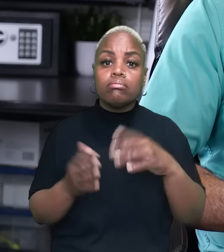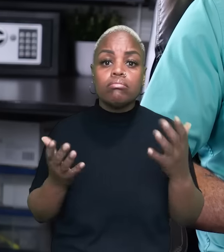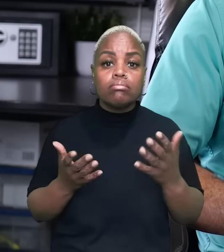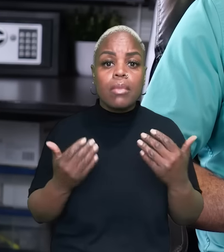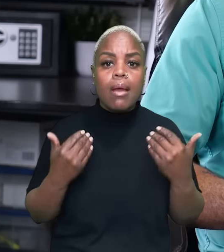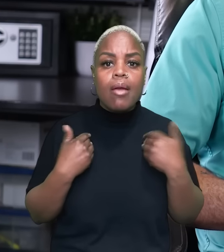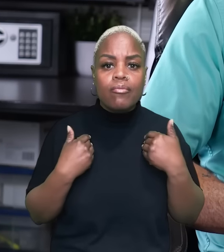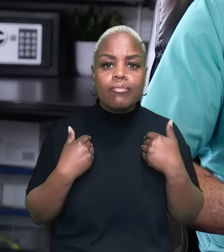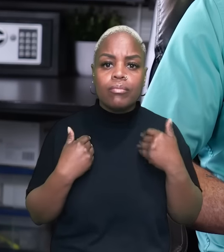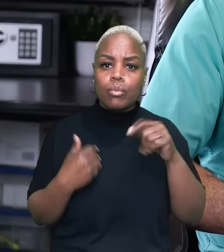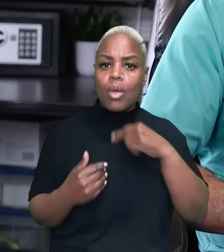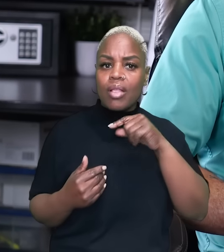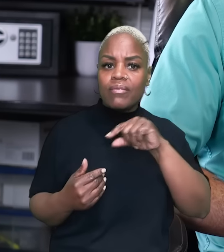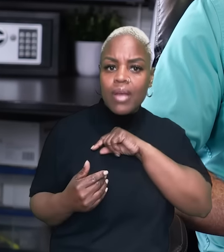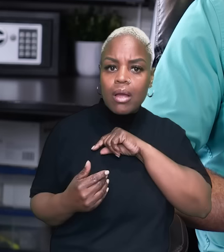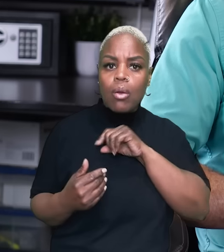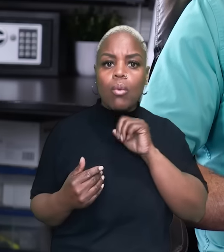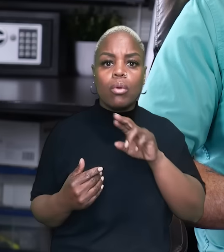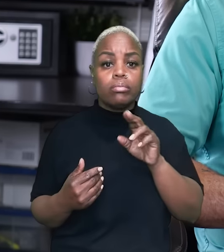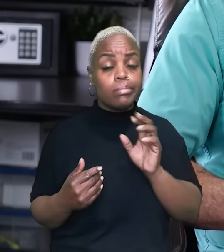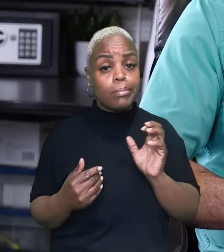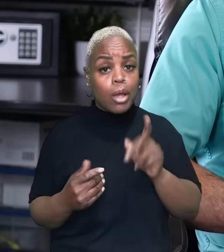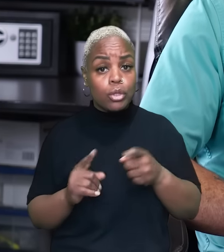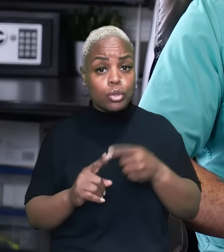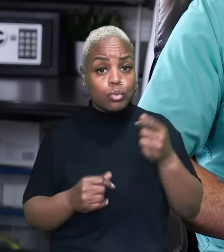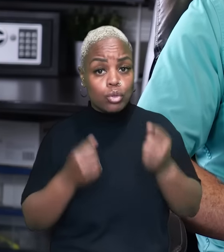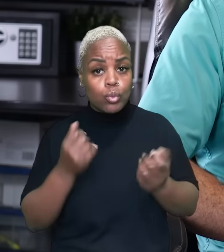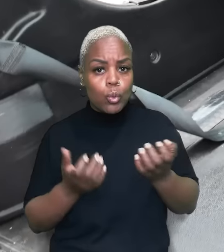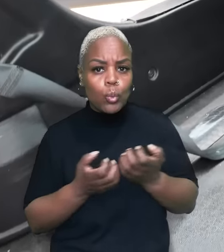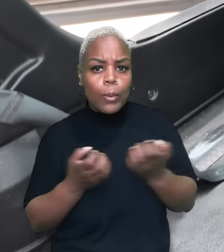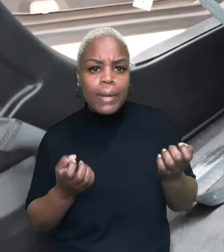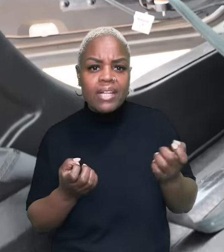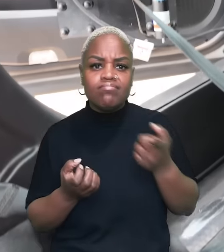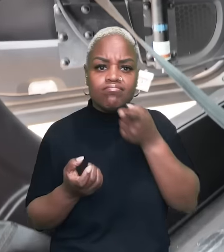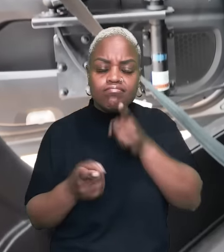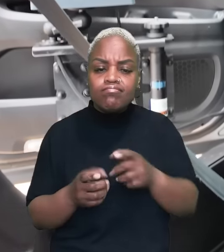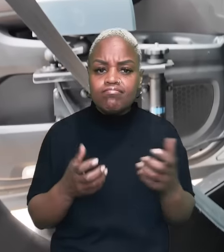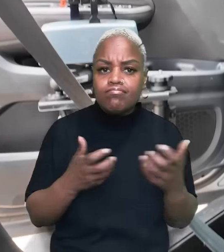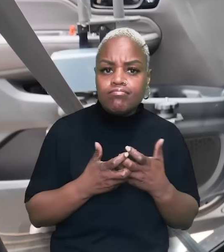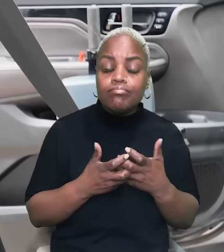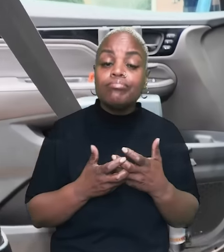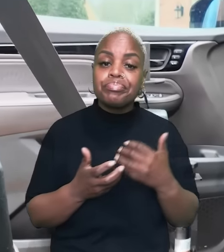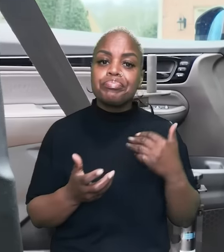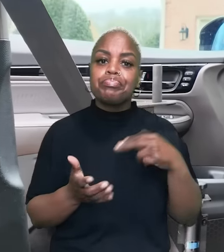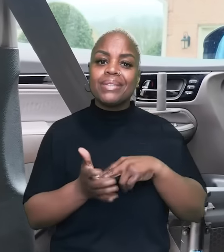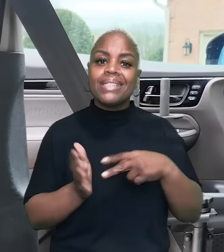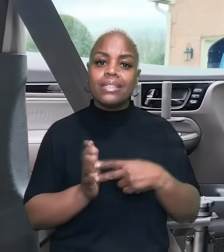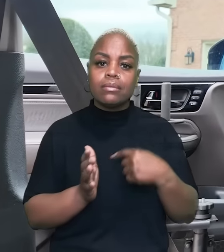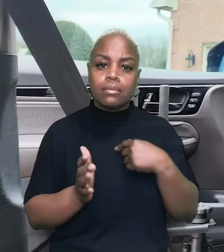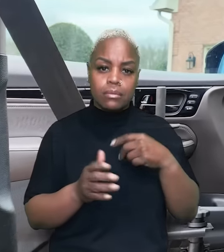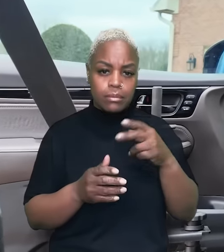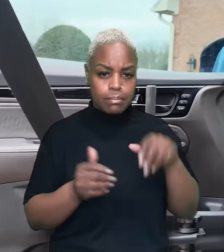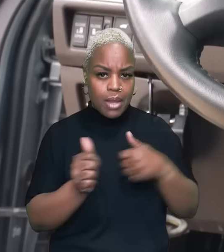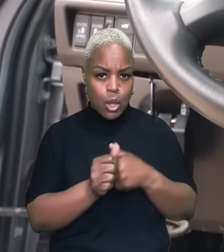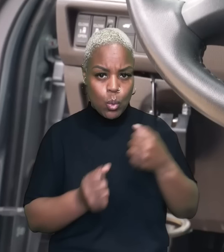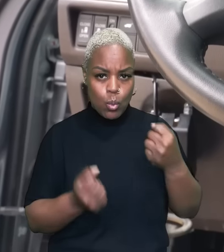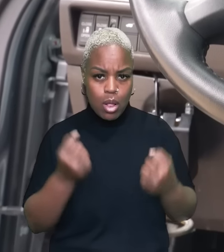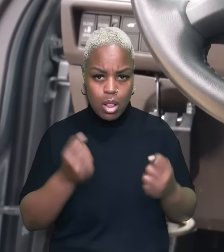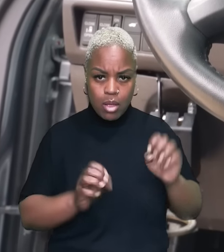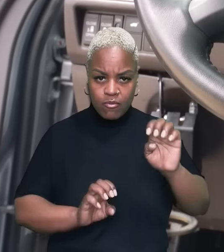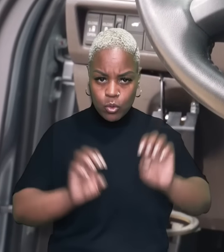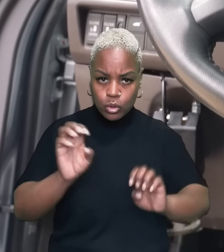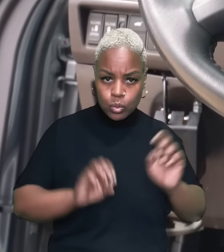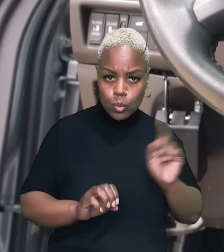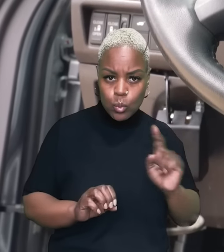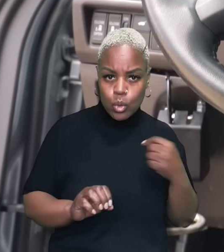even qualify, or are they able to return to driving, and what equipment will help them do so. So we go into the behind the wheel evaluation,